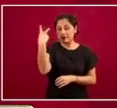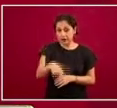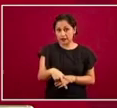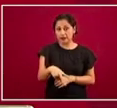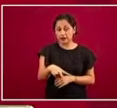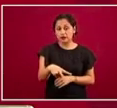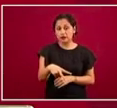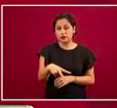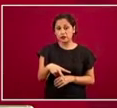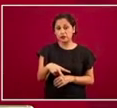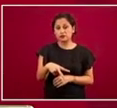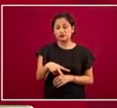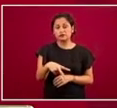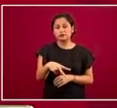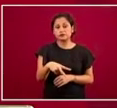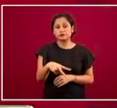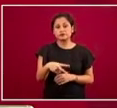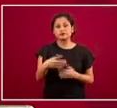happening.